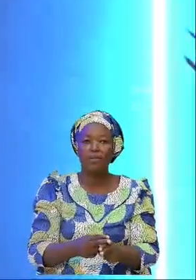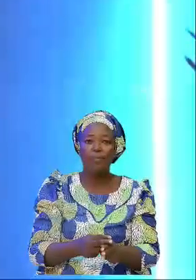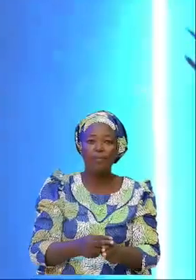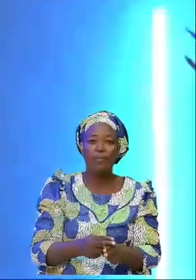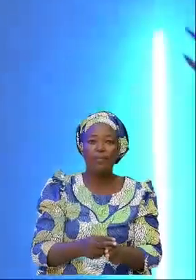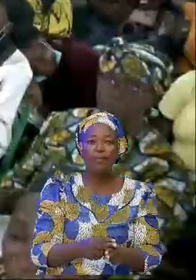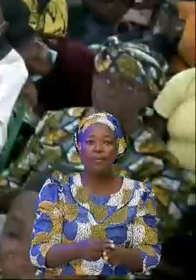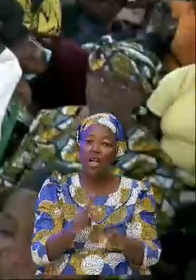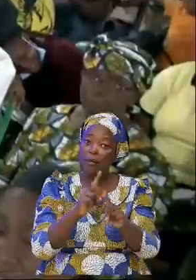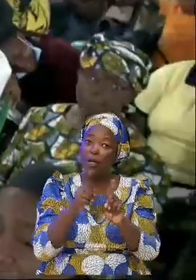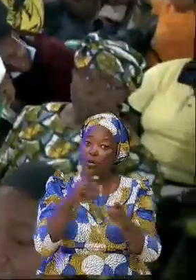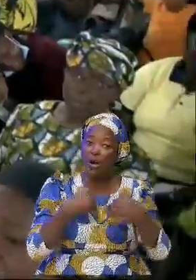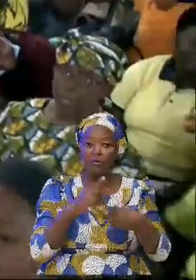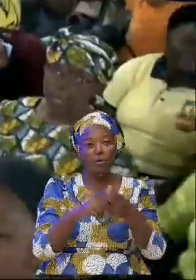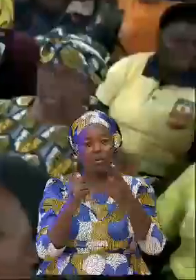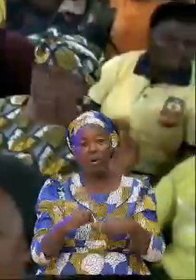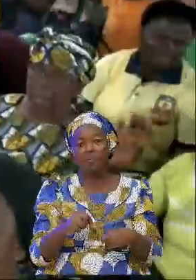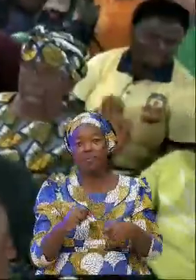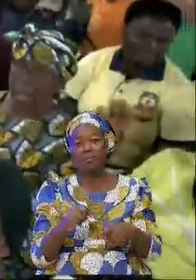in Jesus' name.